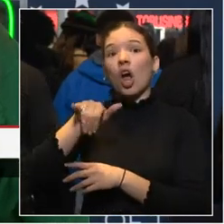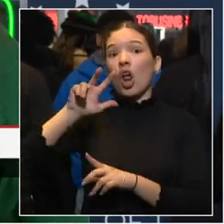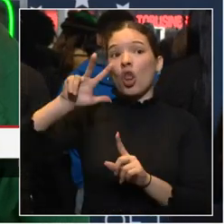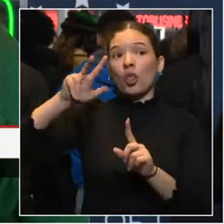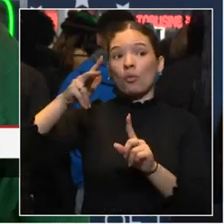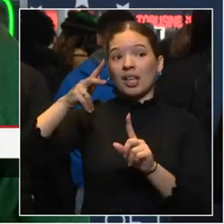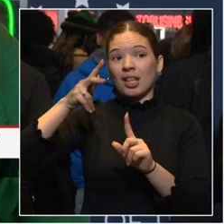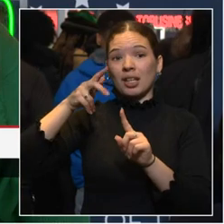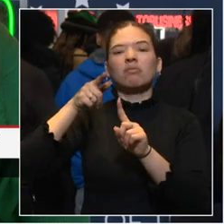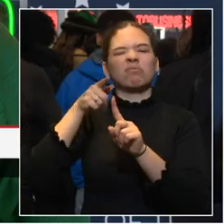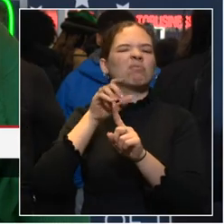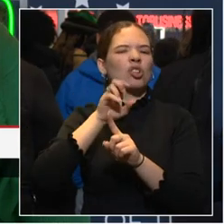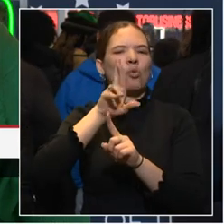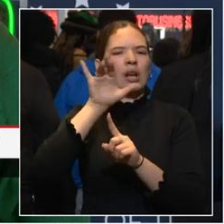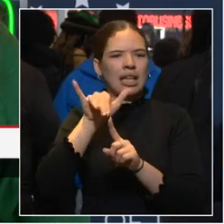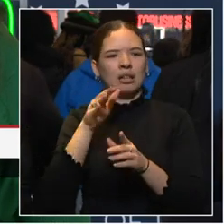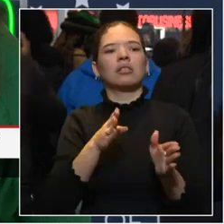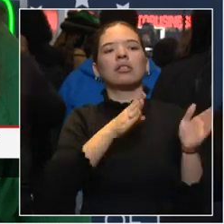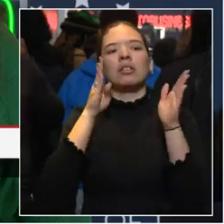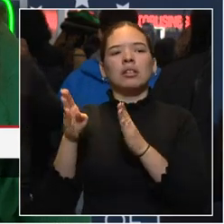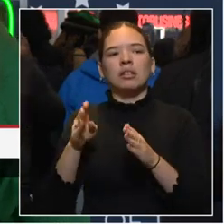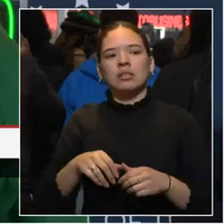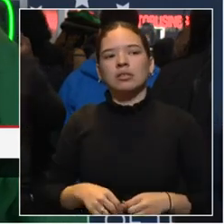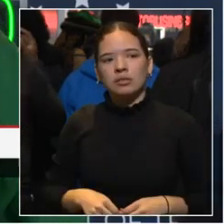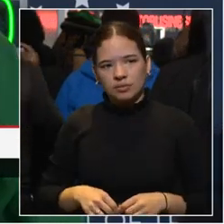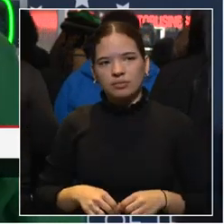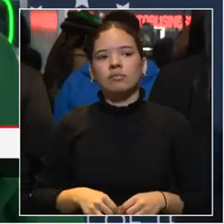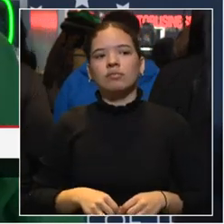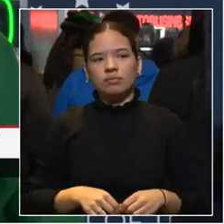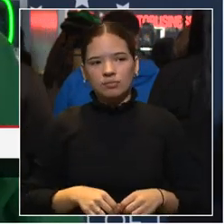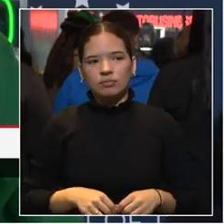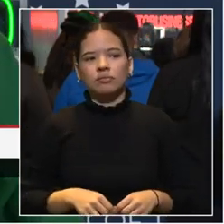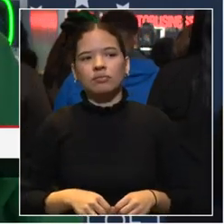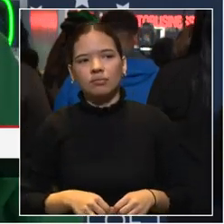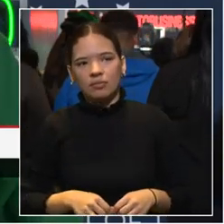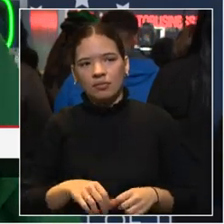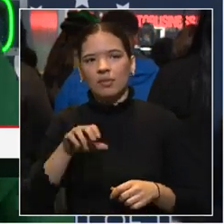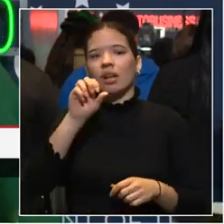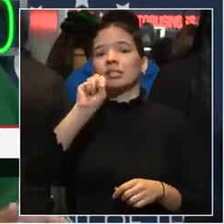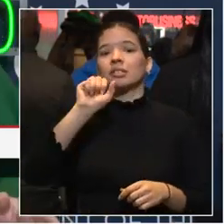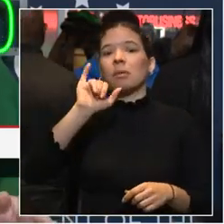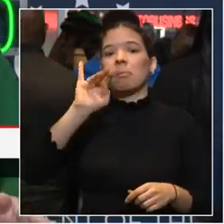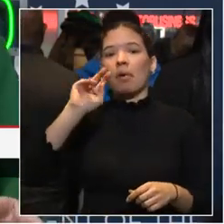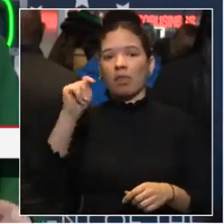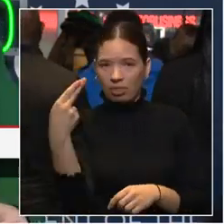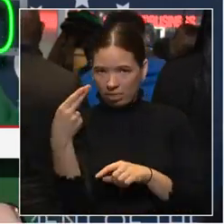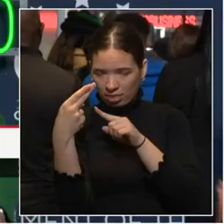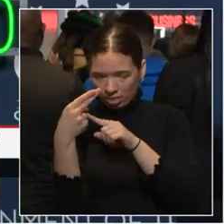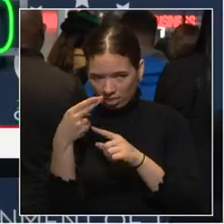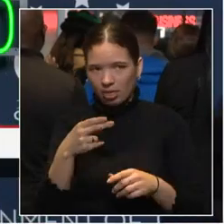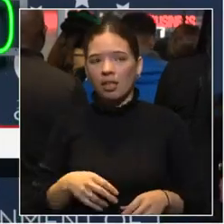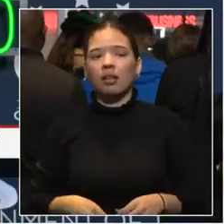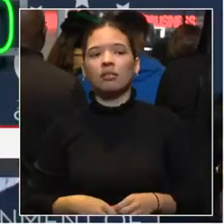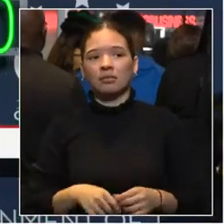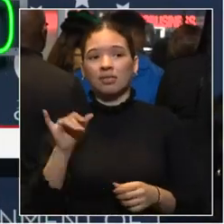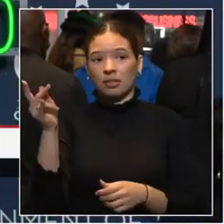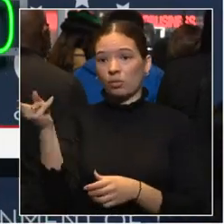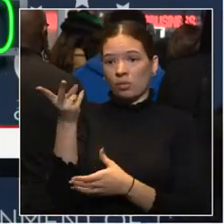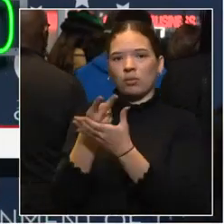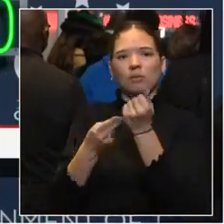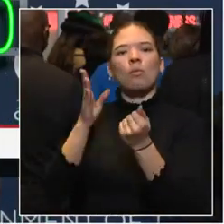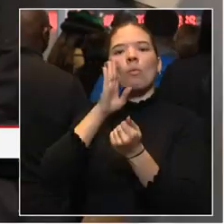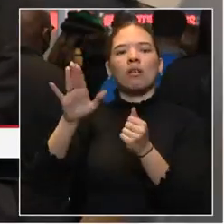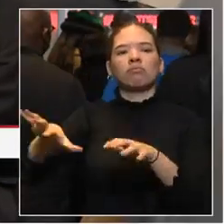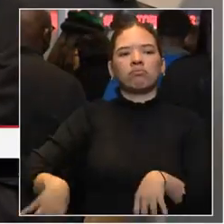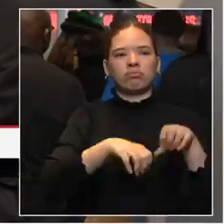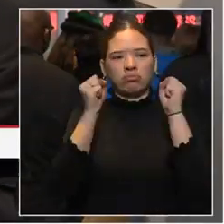in a question and answer podcast interview. Let's give them a round of applause. Oh,